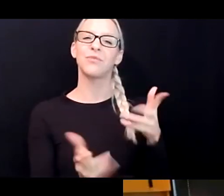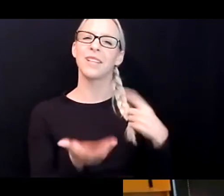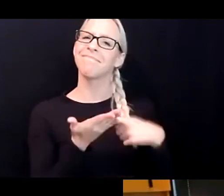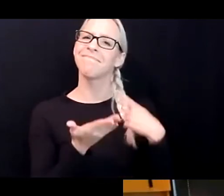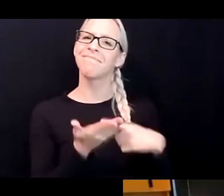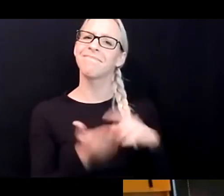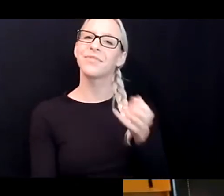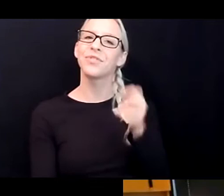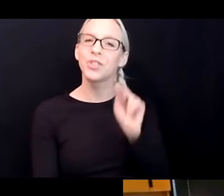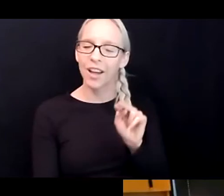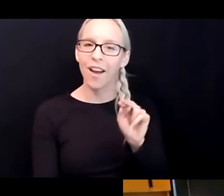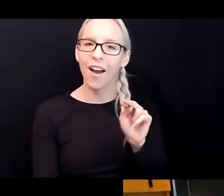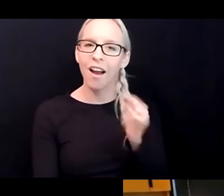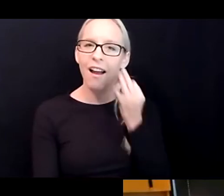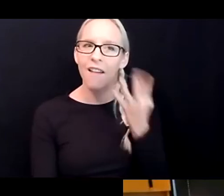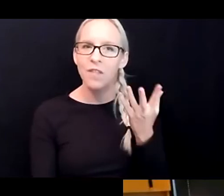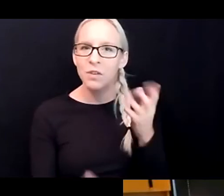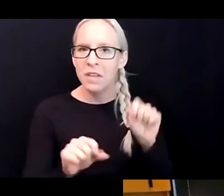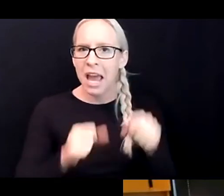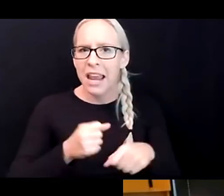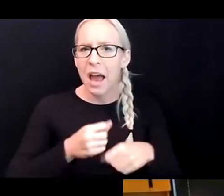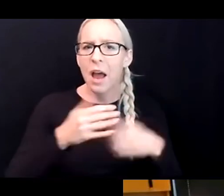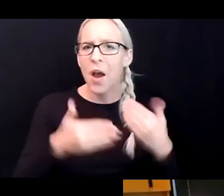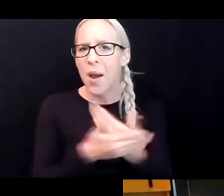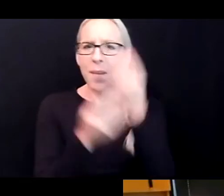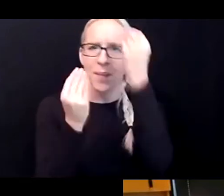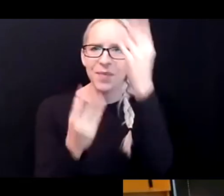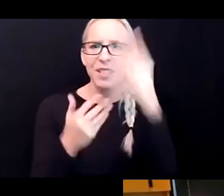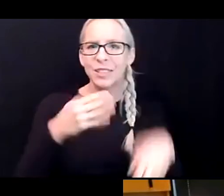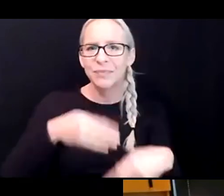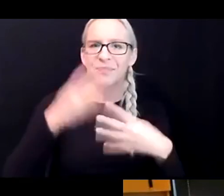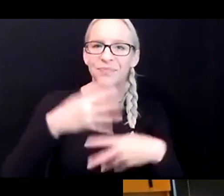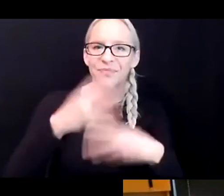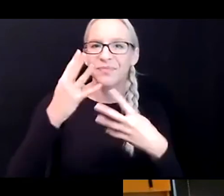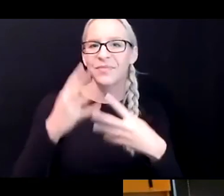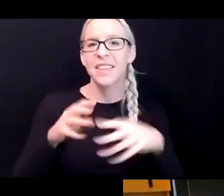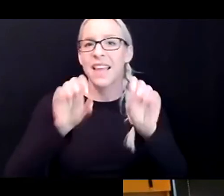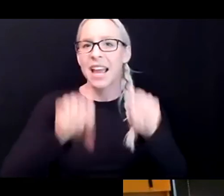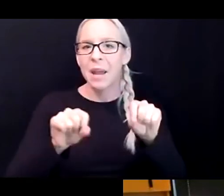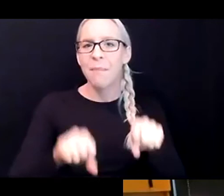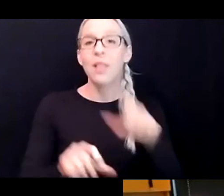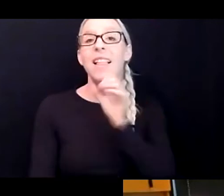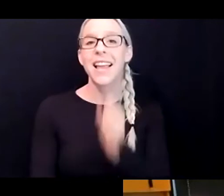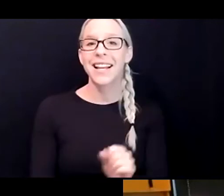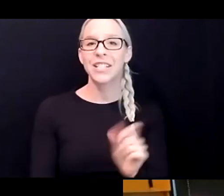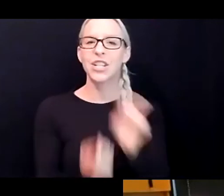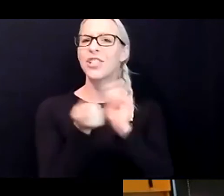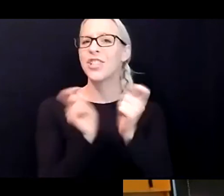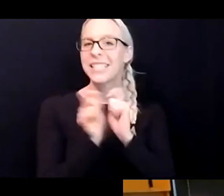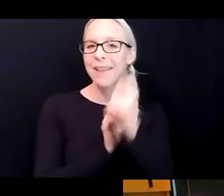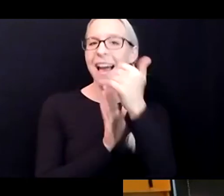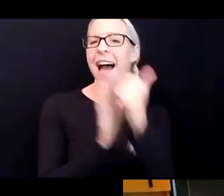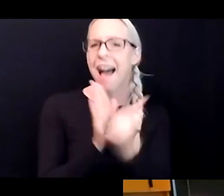if you could give a little bit of an update. I'm seeing some questions about the ABLE Age Adjustment Act, and if you could share where